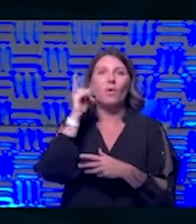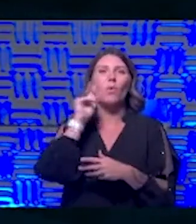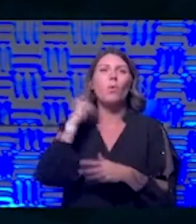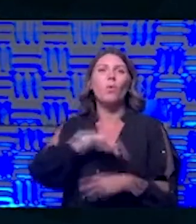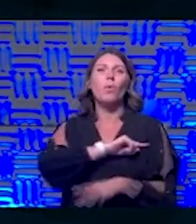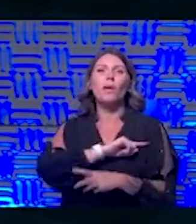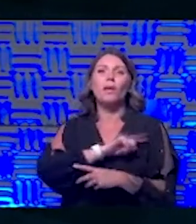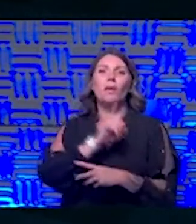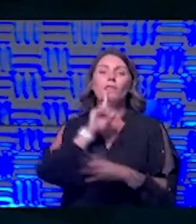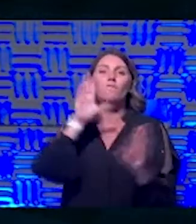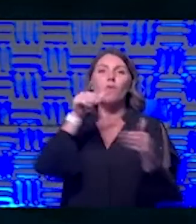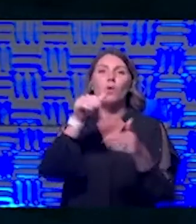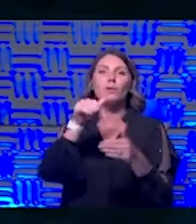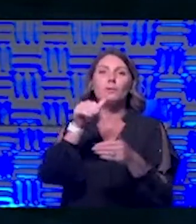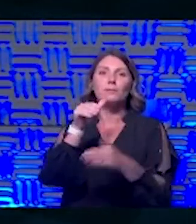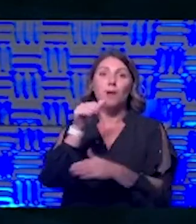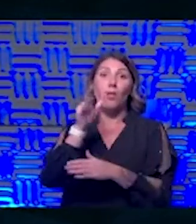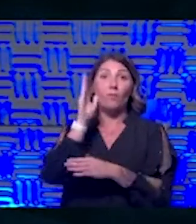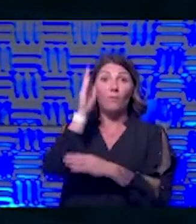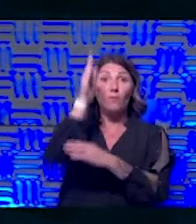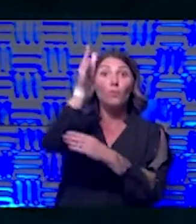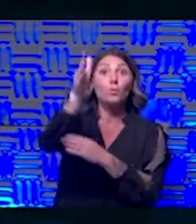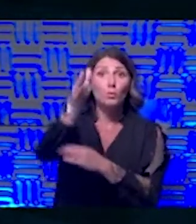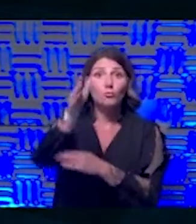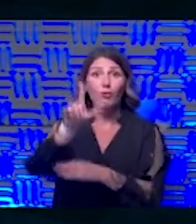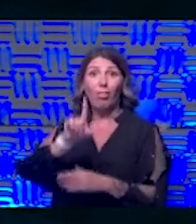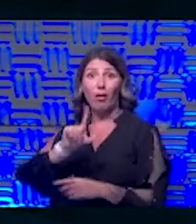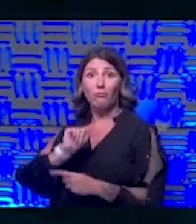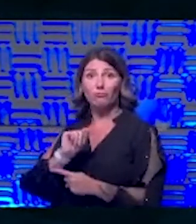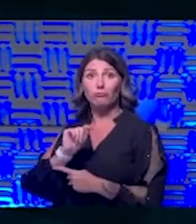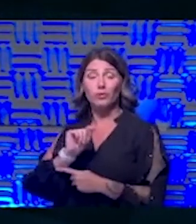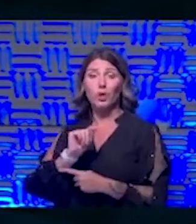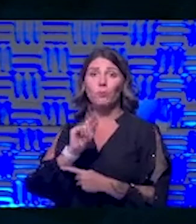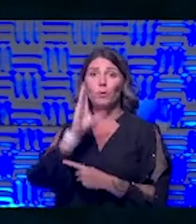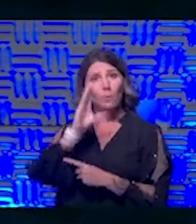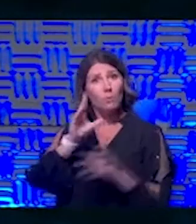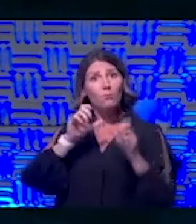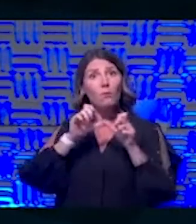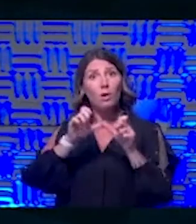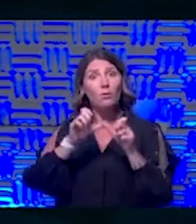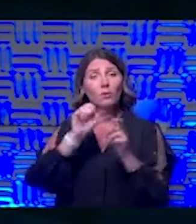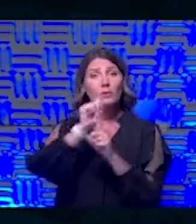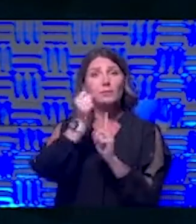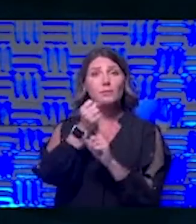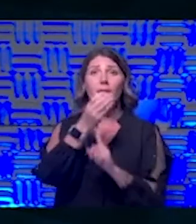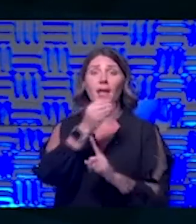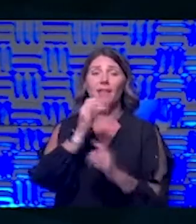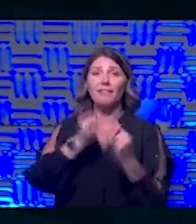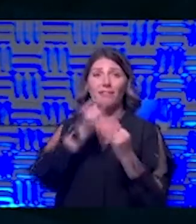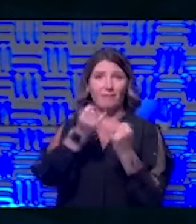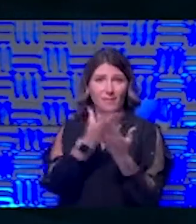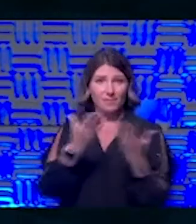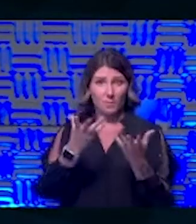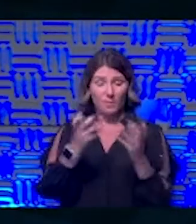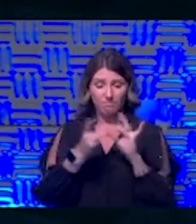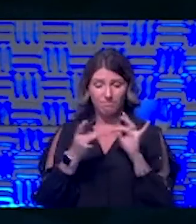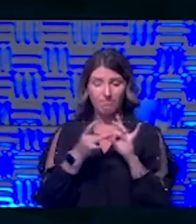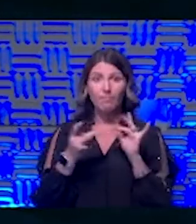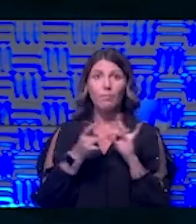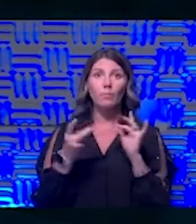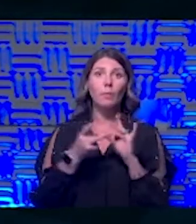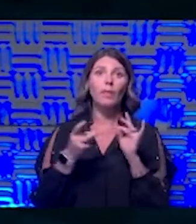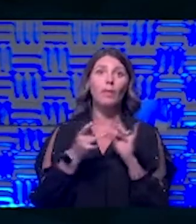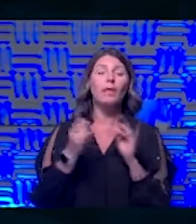short term and recognize that this is going to be an ongoing situation. And then the last thing I'd say is that as much as everybody,